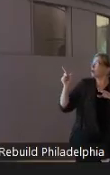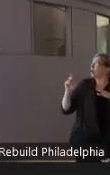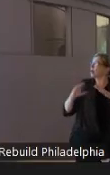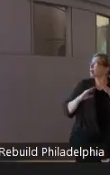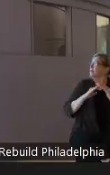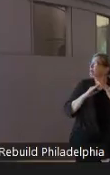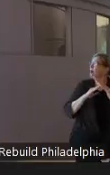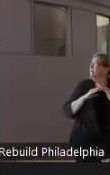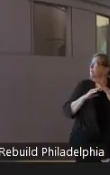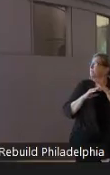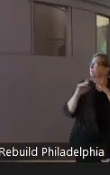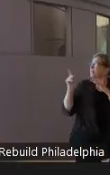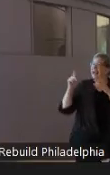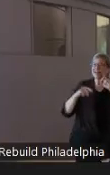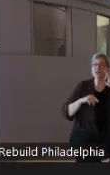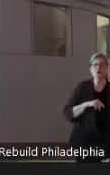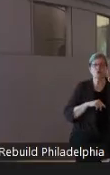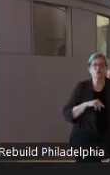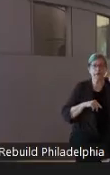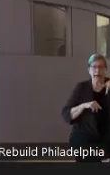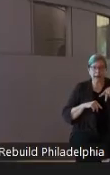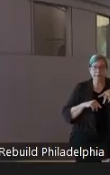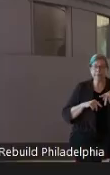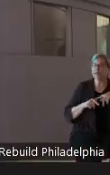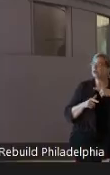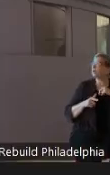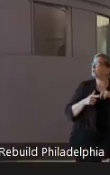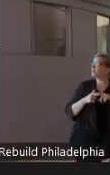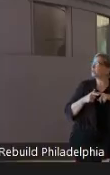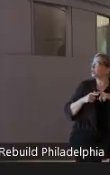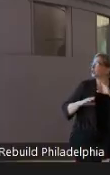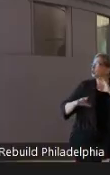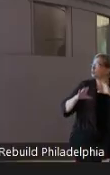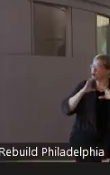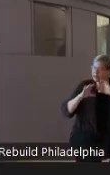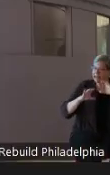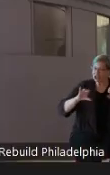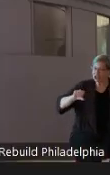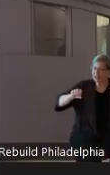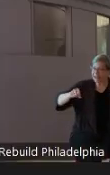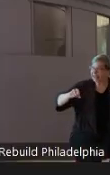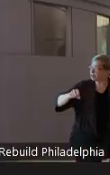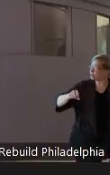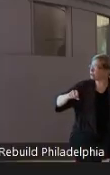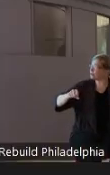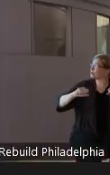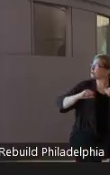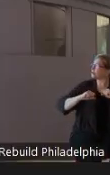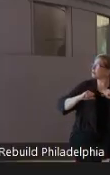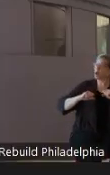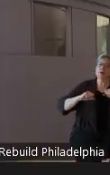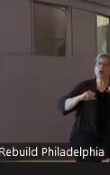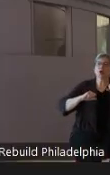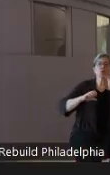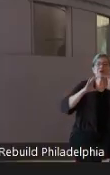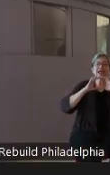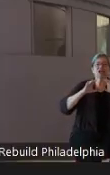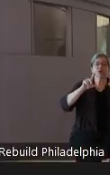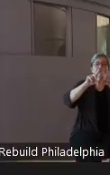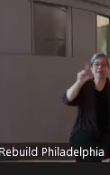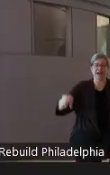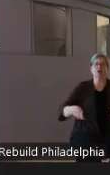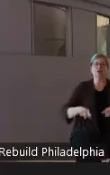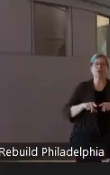hand, it has ramps, it has communication panels and play panels around